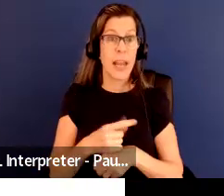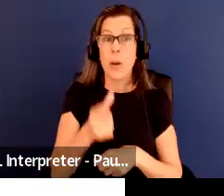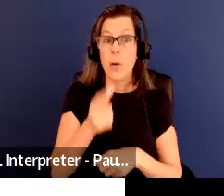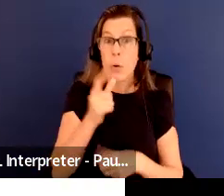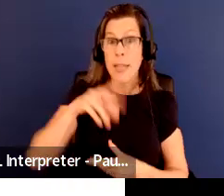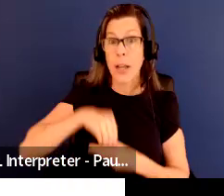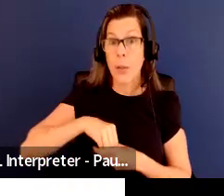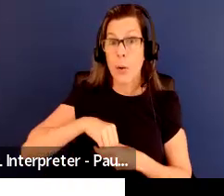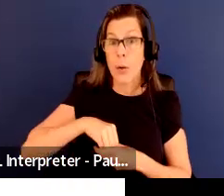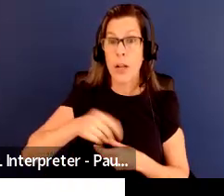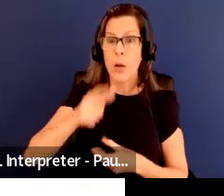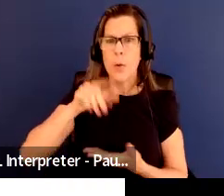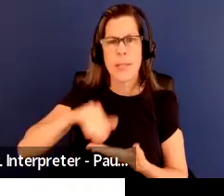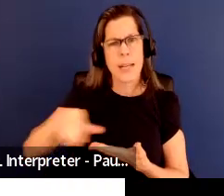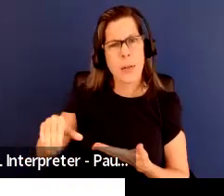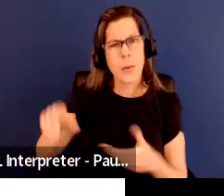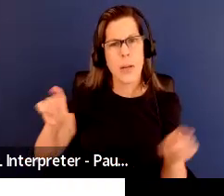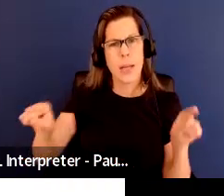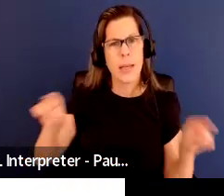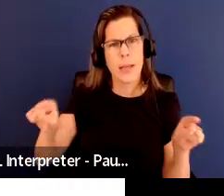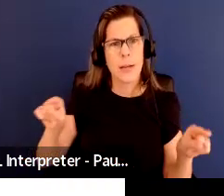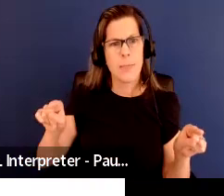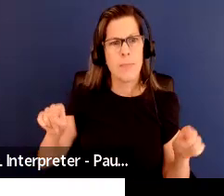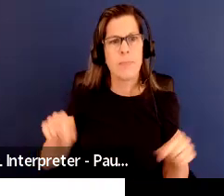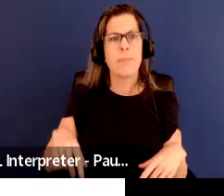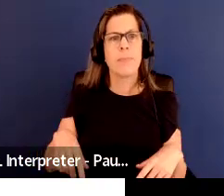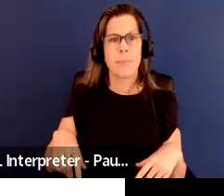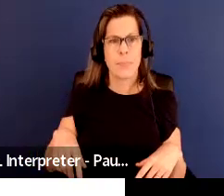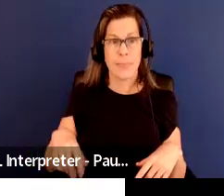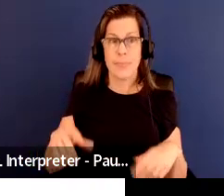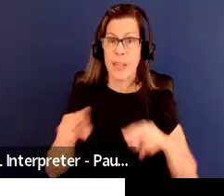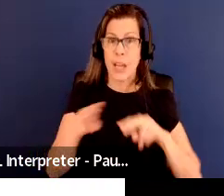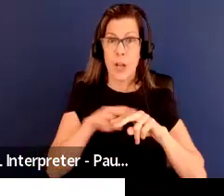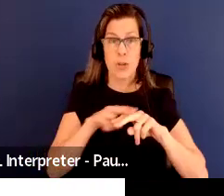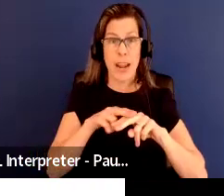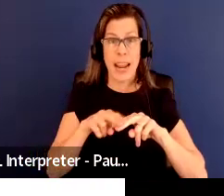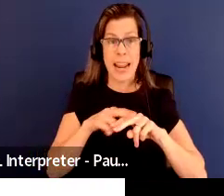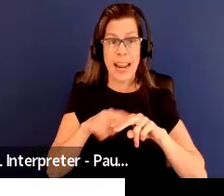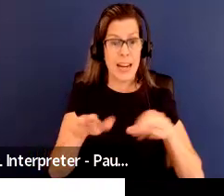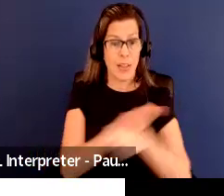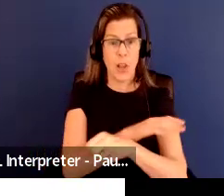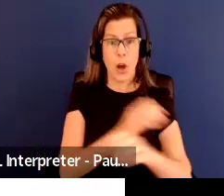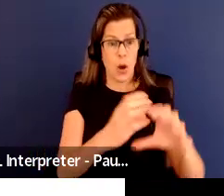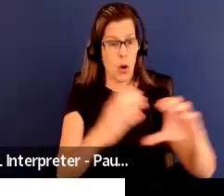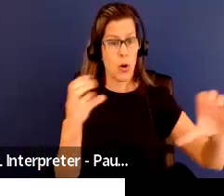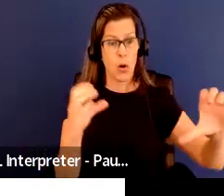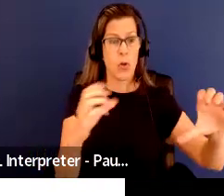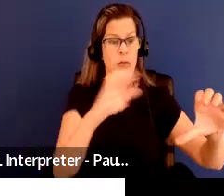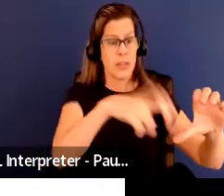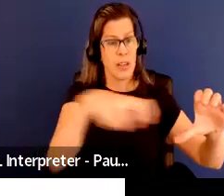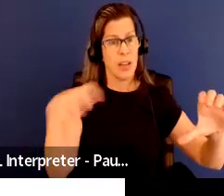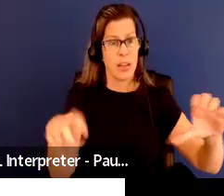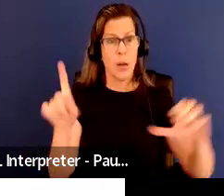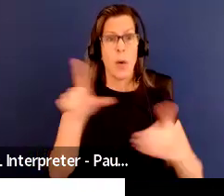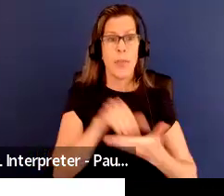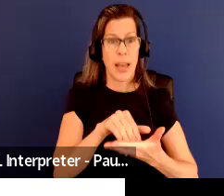included and who is excluded? By the trainloads. This is a newspaper article that where 1,500 Mexicans were loaded